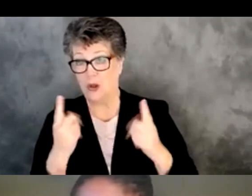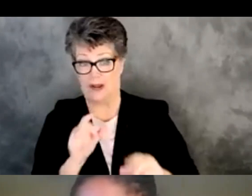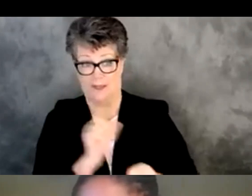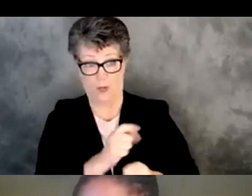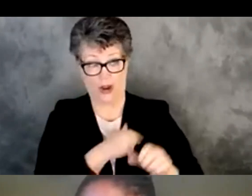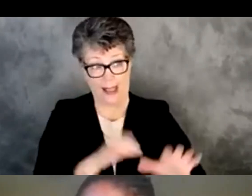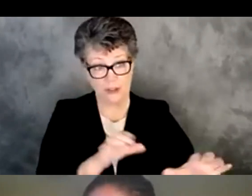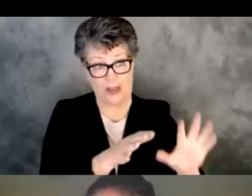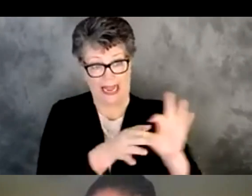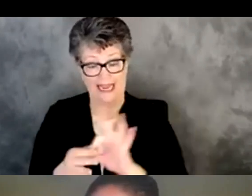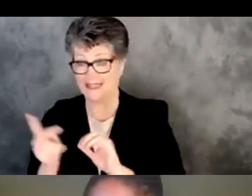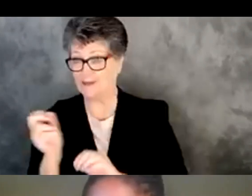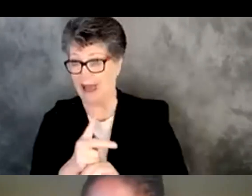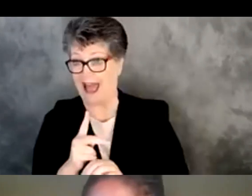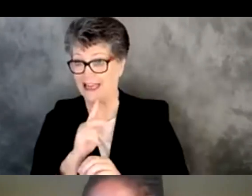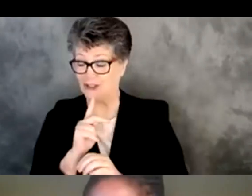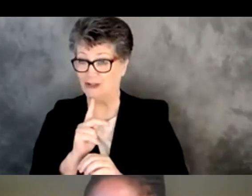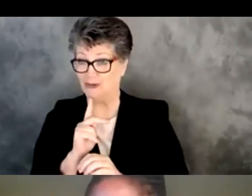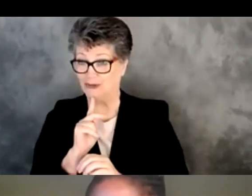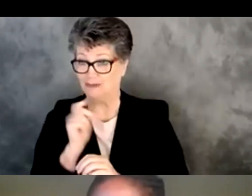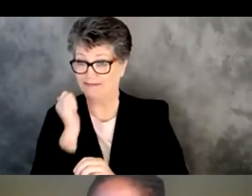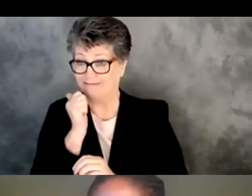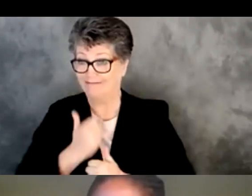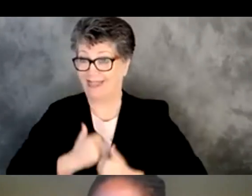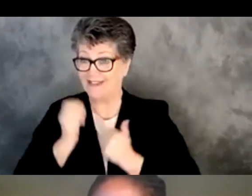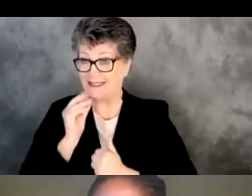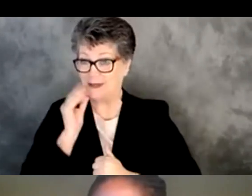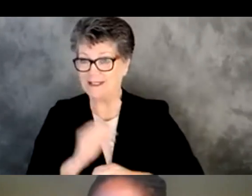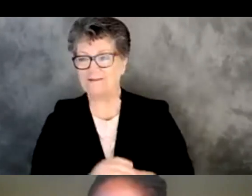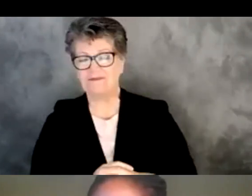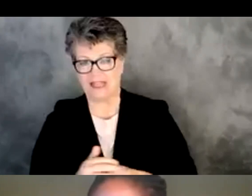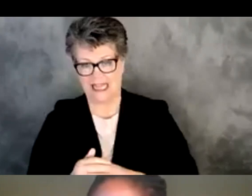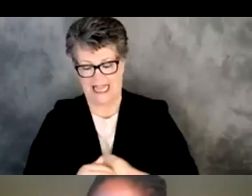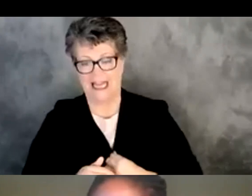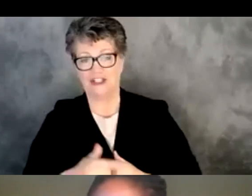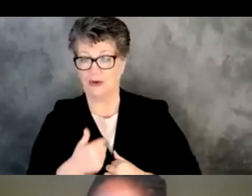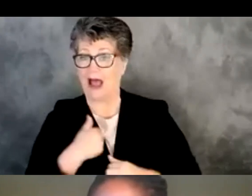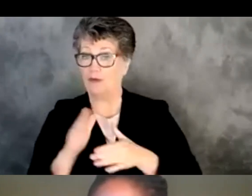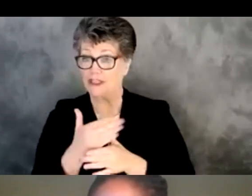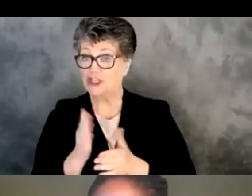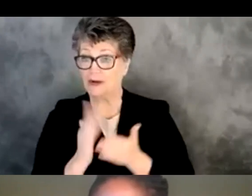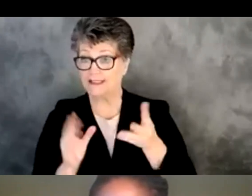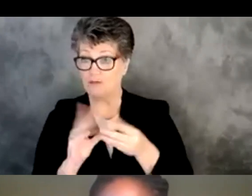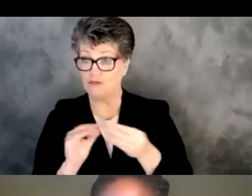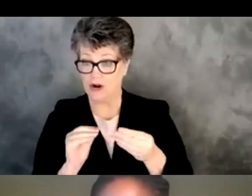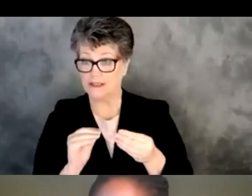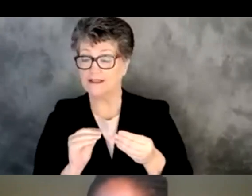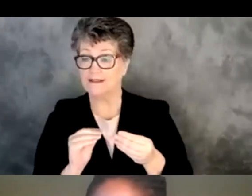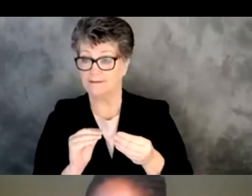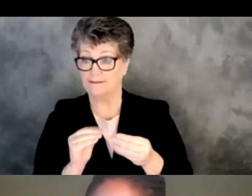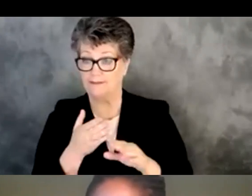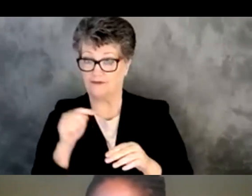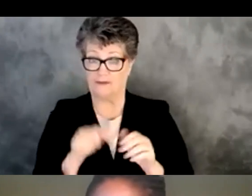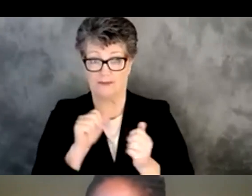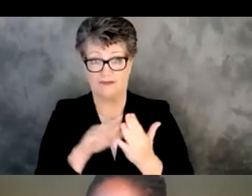you do connects right back to the center of your home. So I am going to be sharing some remarks before this